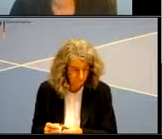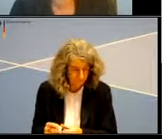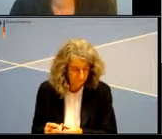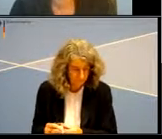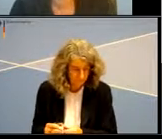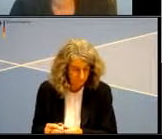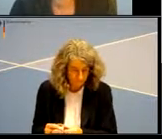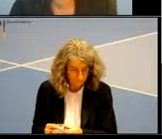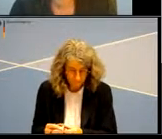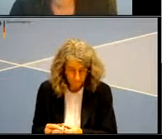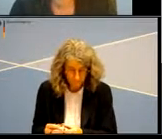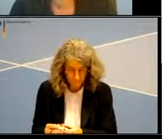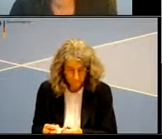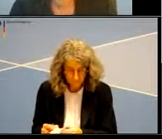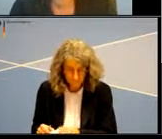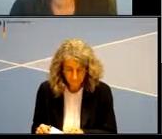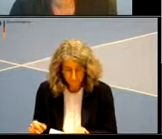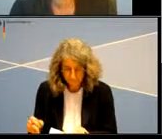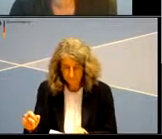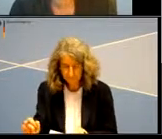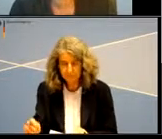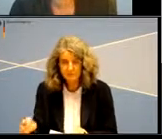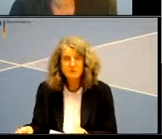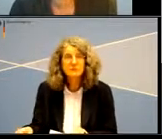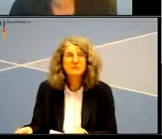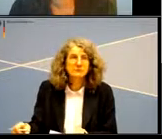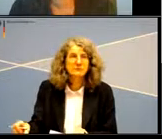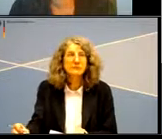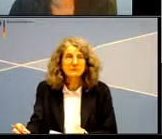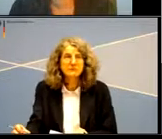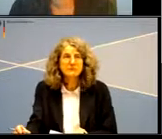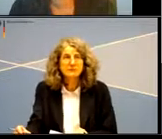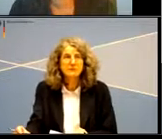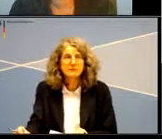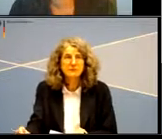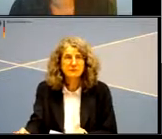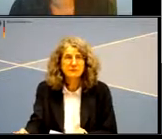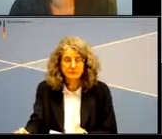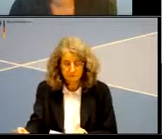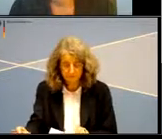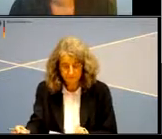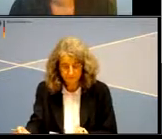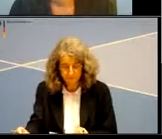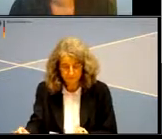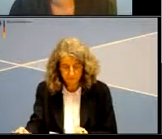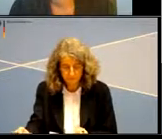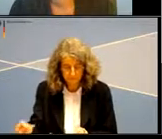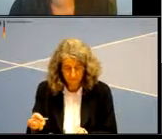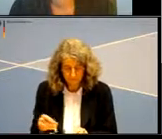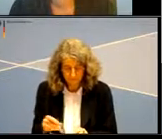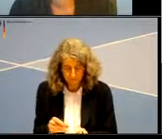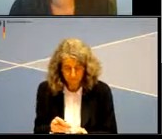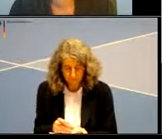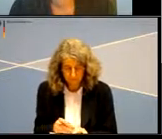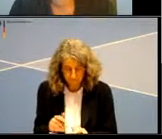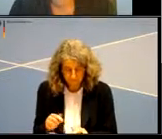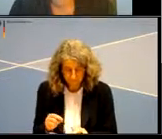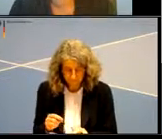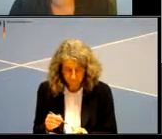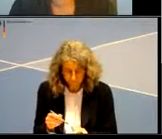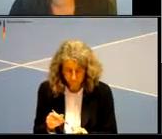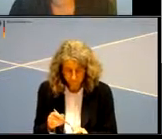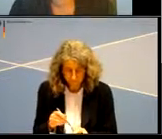at the center of energy policy. So that's very interesting. And now we have, you know, the full backing as well of the scientists